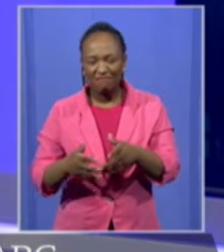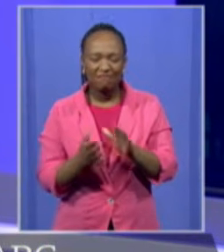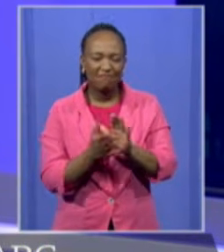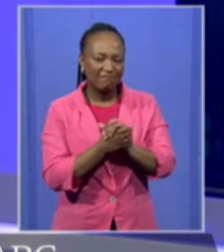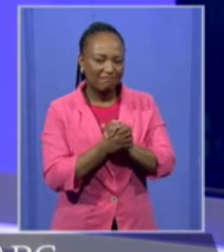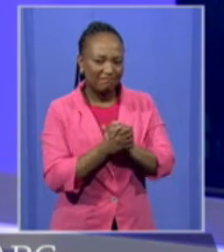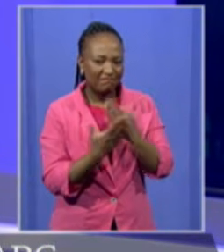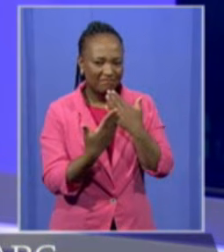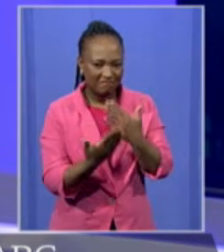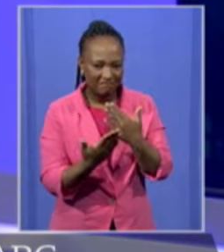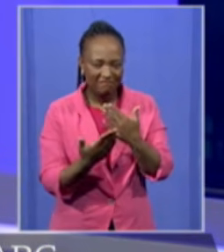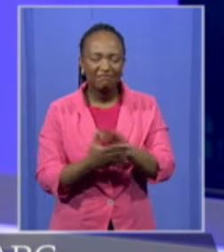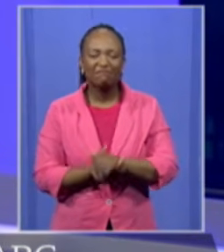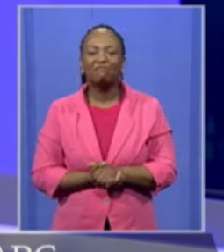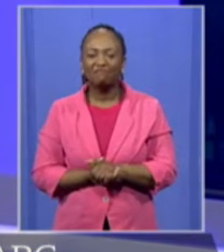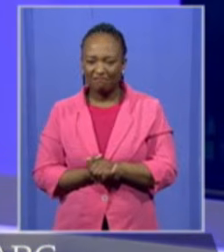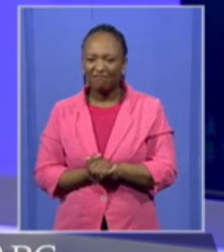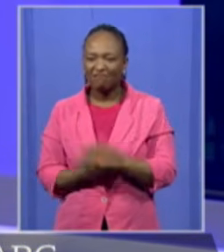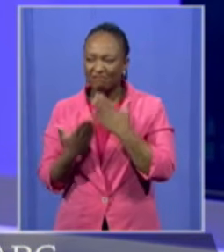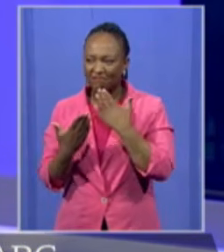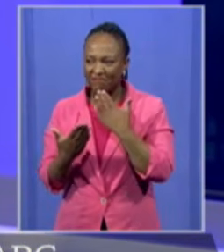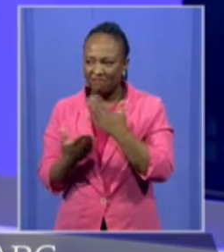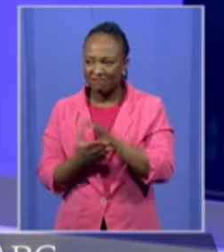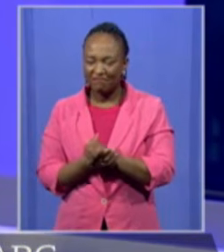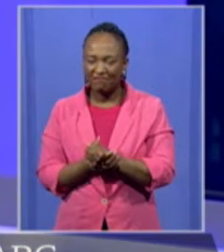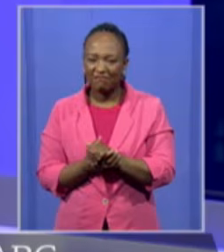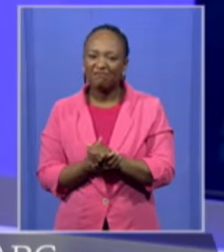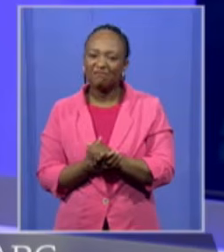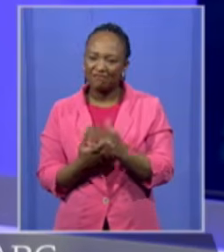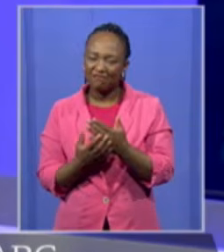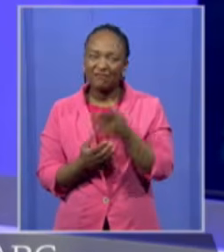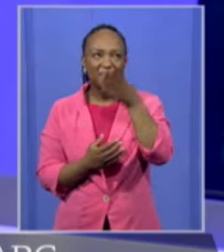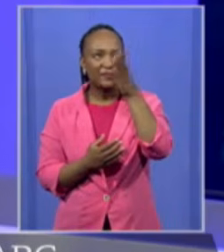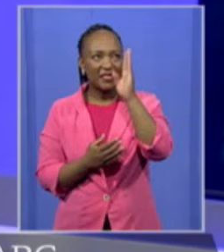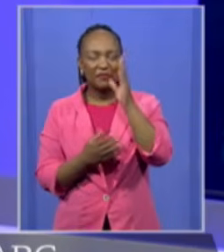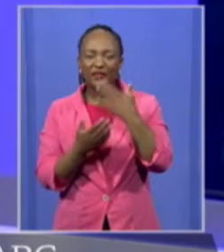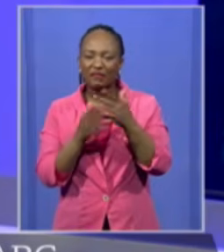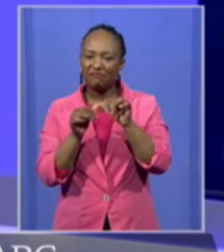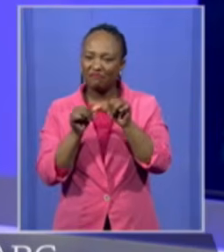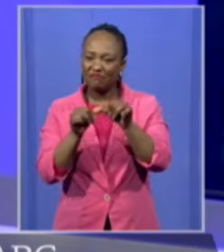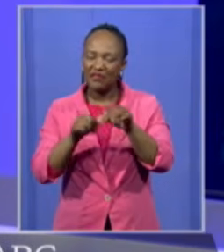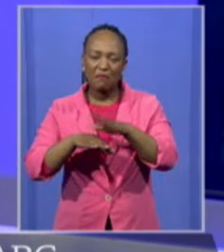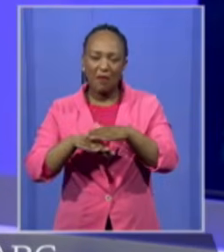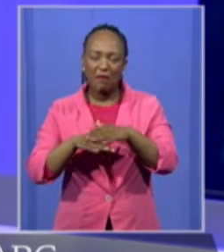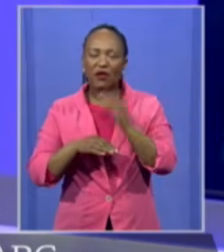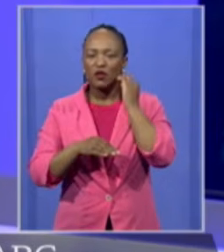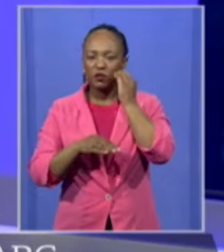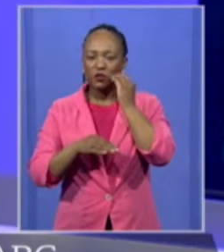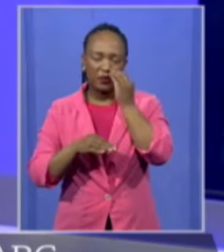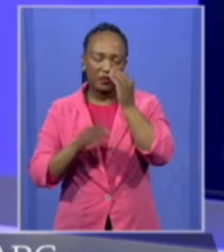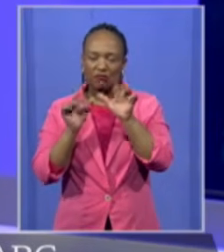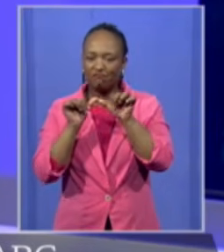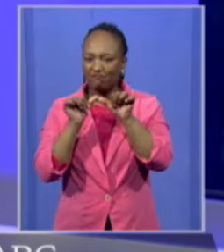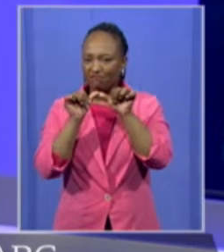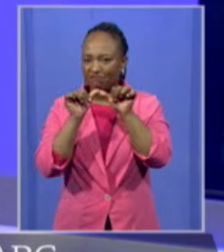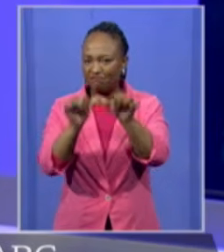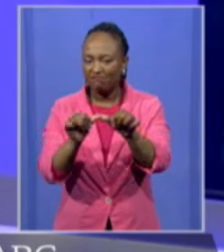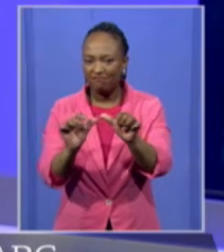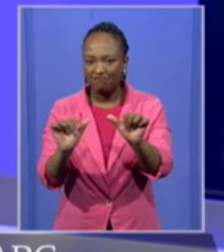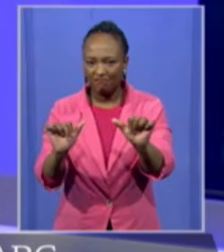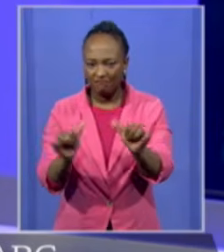lewehle marona ke nna le buang ka ne di se modimo ka le ekeletsa pepe ditaba tsa Sesotho di ne di tsamaya hantle